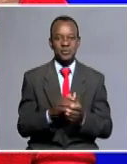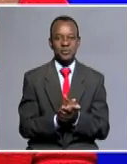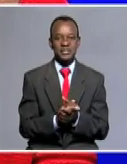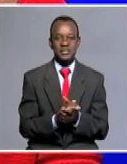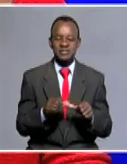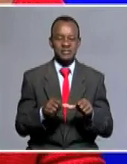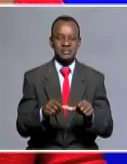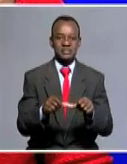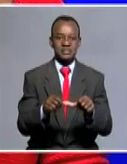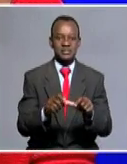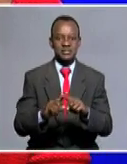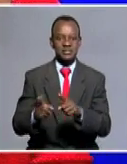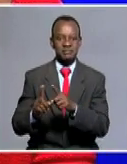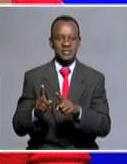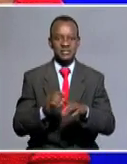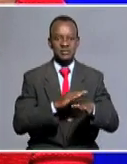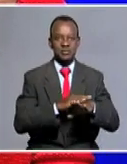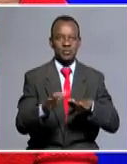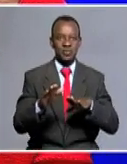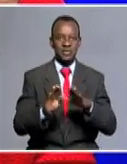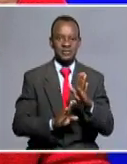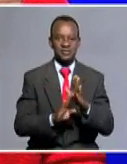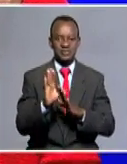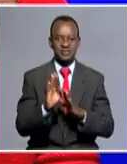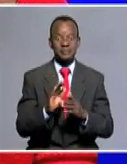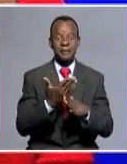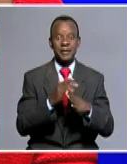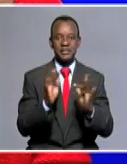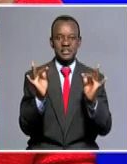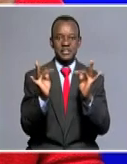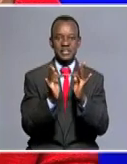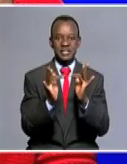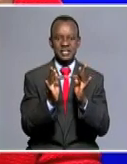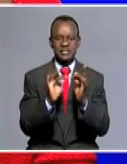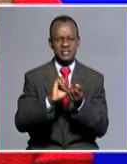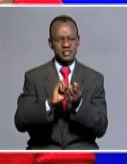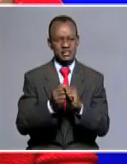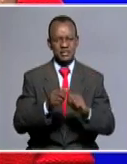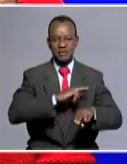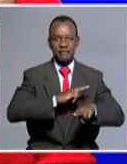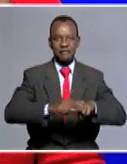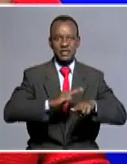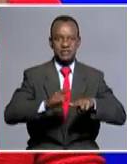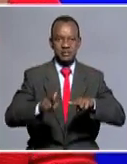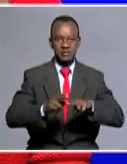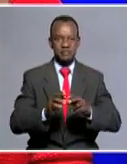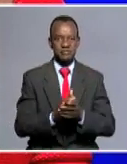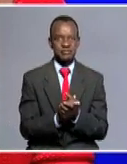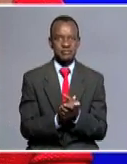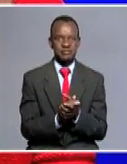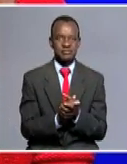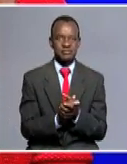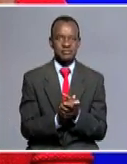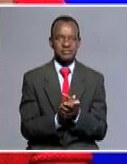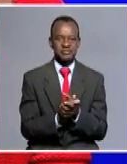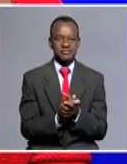operating, because the internet changes so fast. Things changes, like the operating systems that you're using today, it's possibly